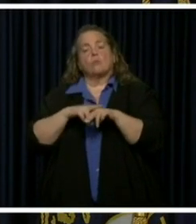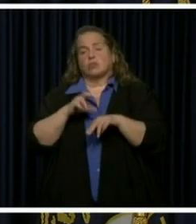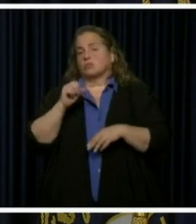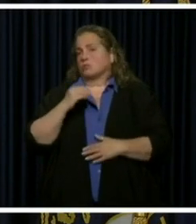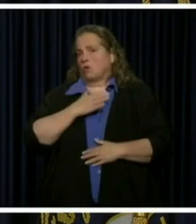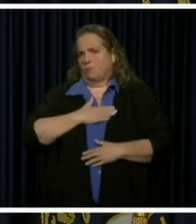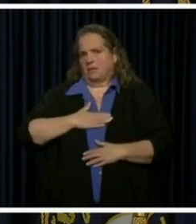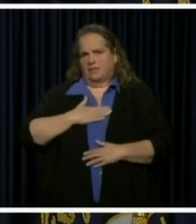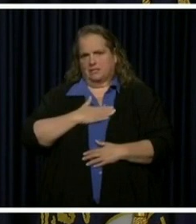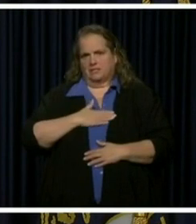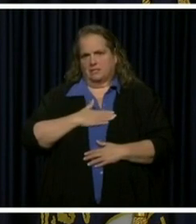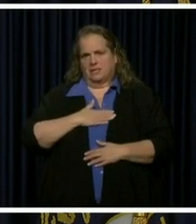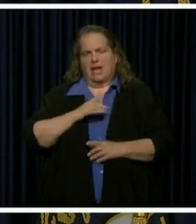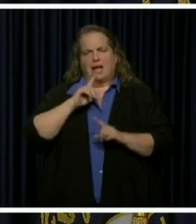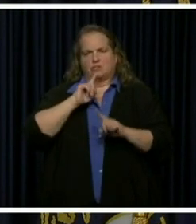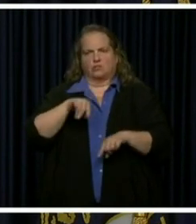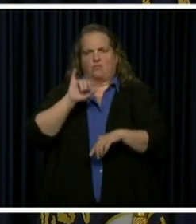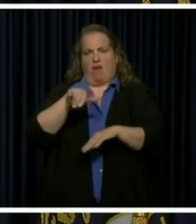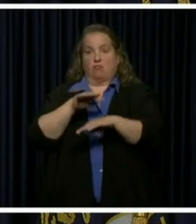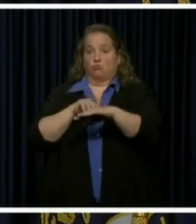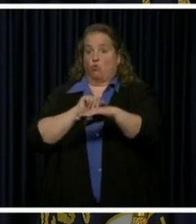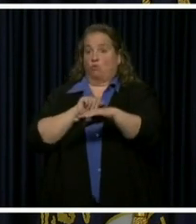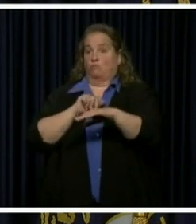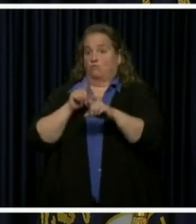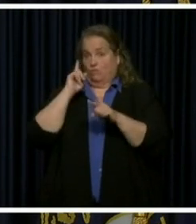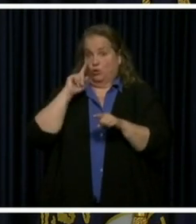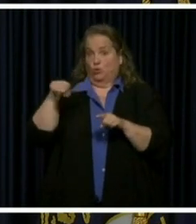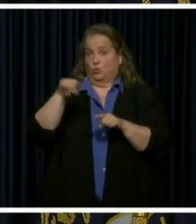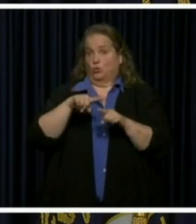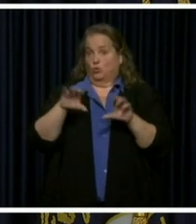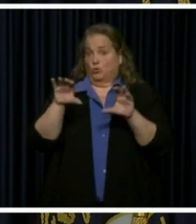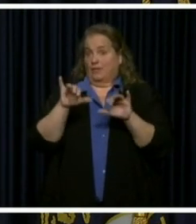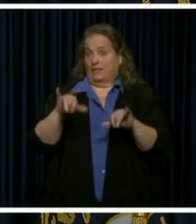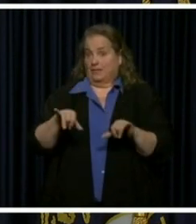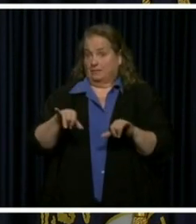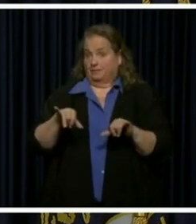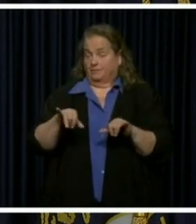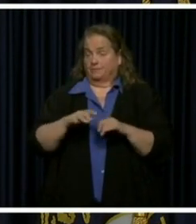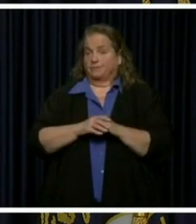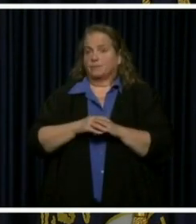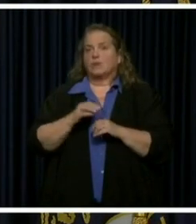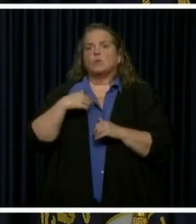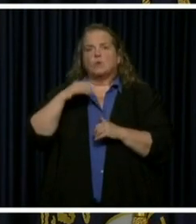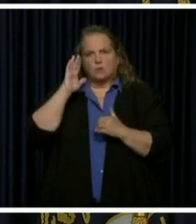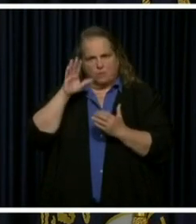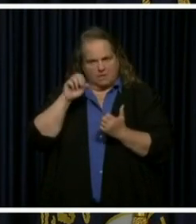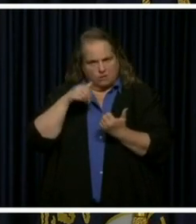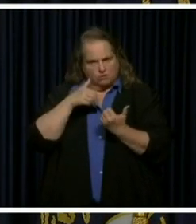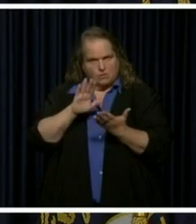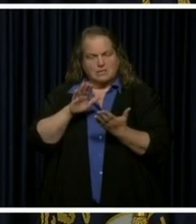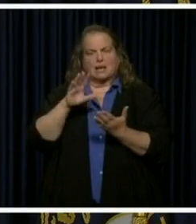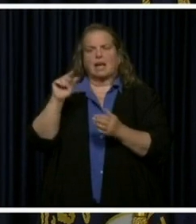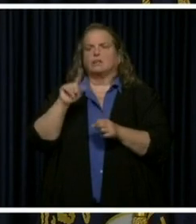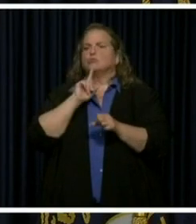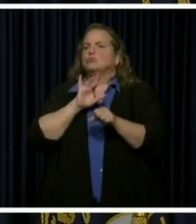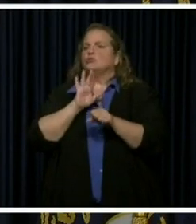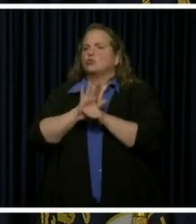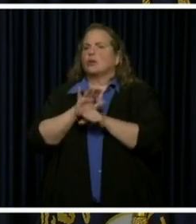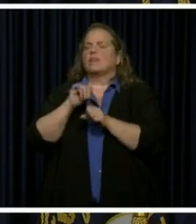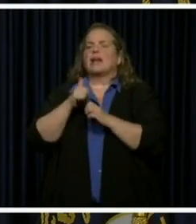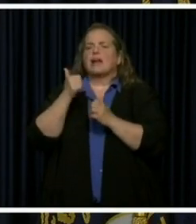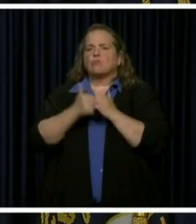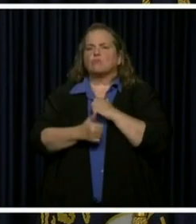call. That is going to be what we have to do moving forward. And we'll be addressing and ensuring